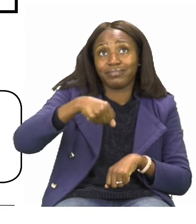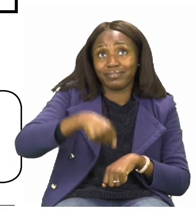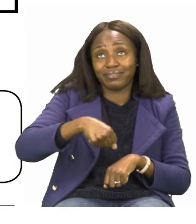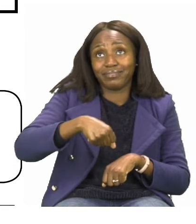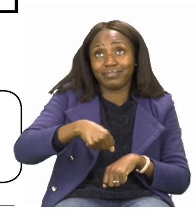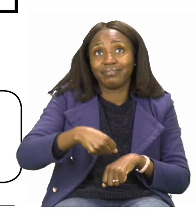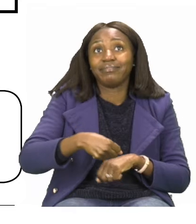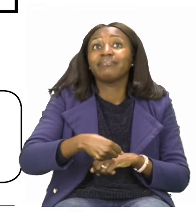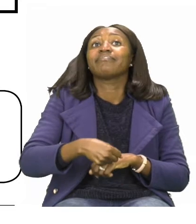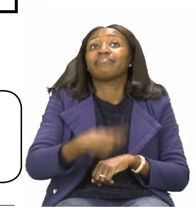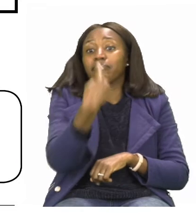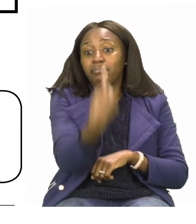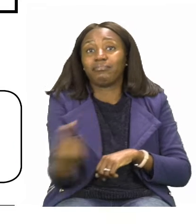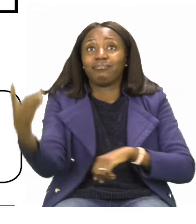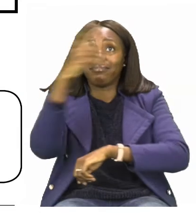bags,